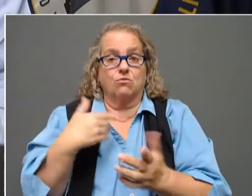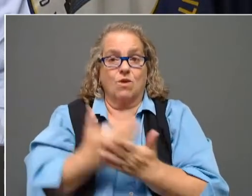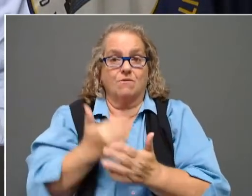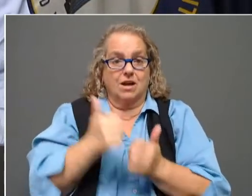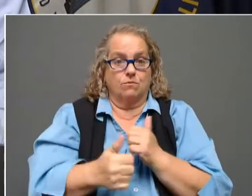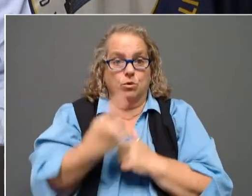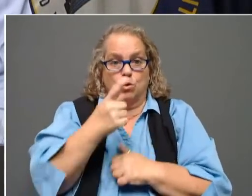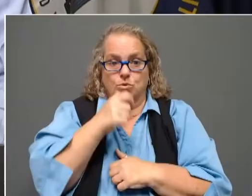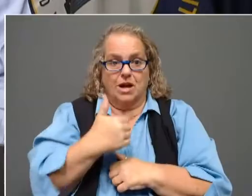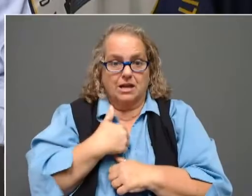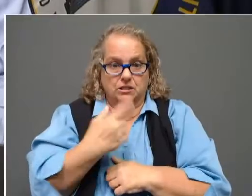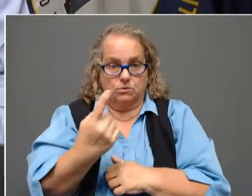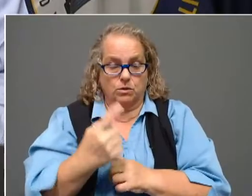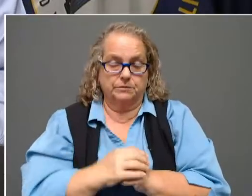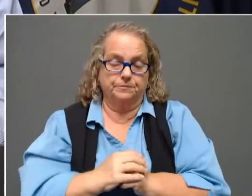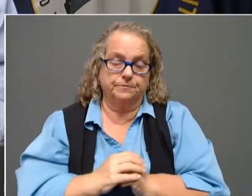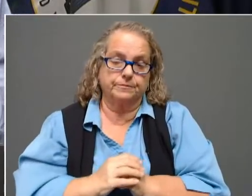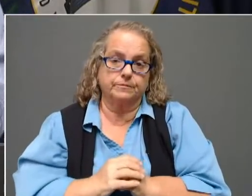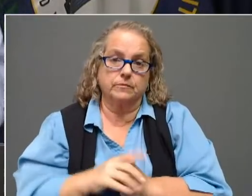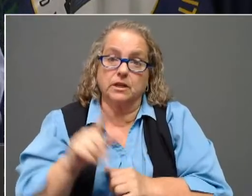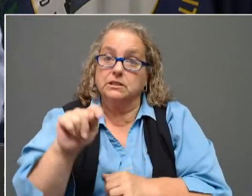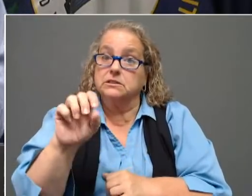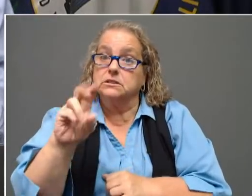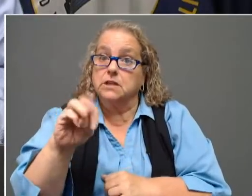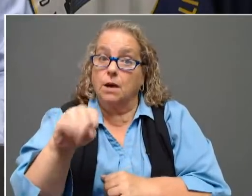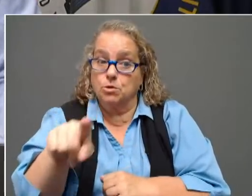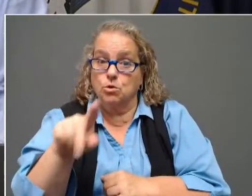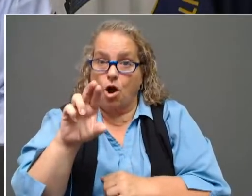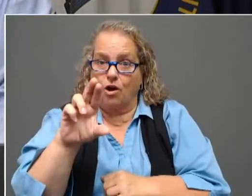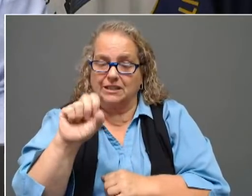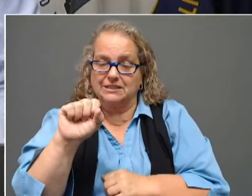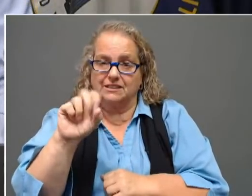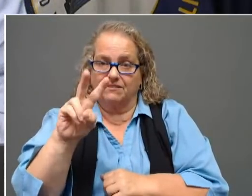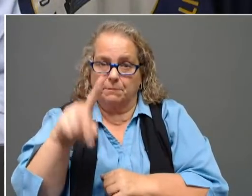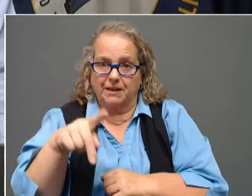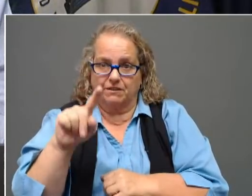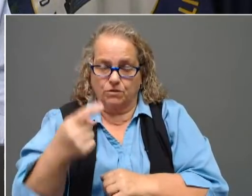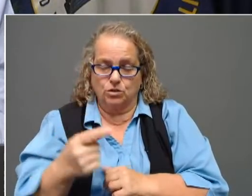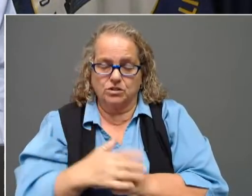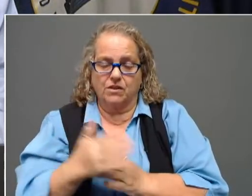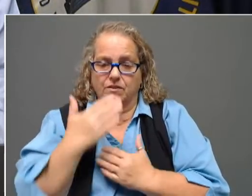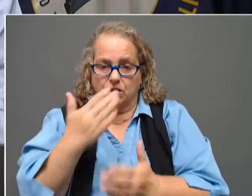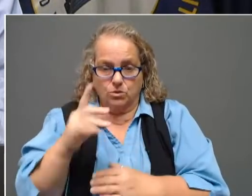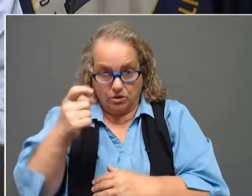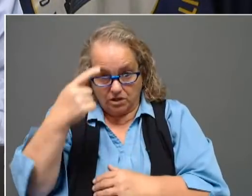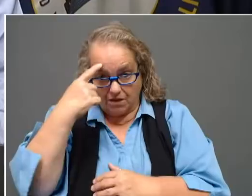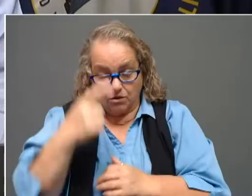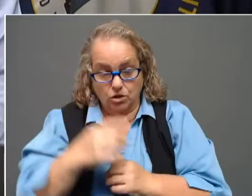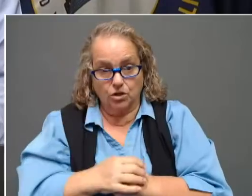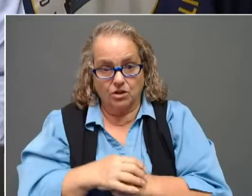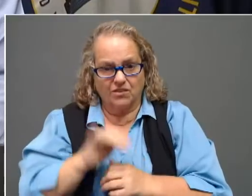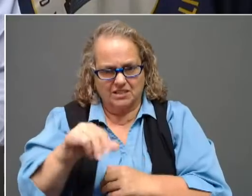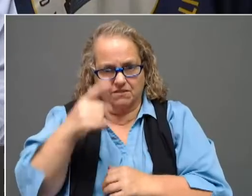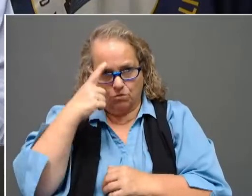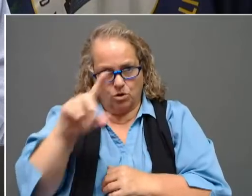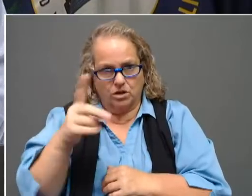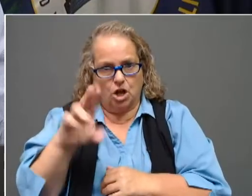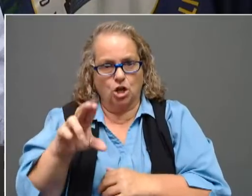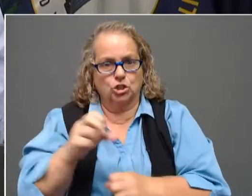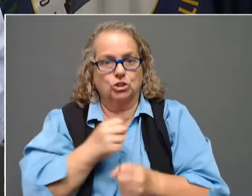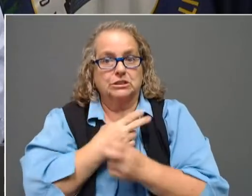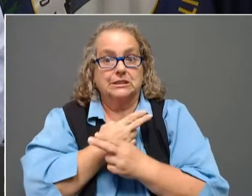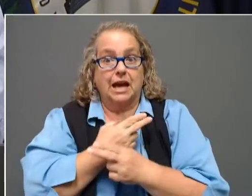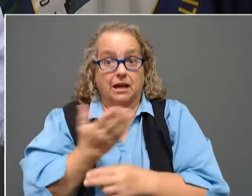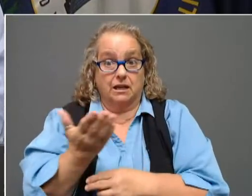day. Tom, you RSVP'd first. Thank you, Governor. And this is for Dr. Stack, so you want to bring him